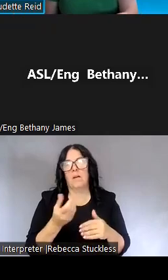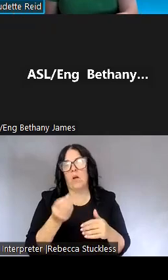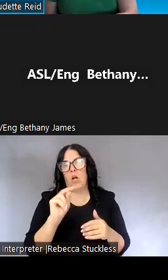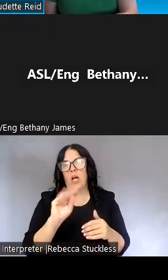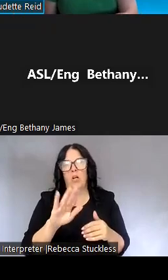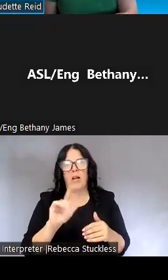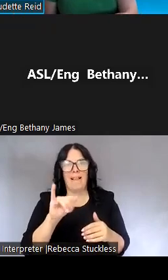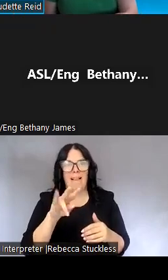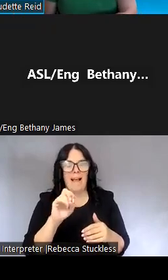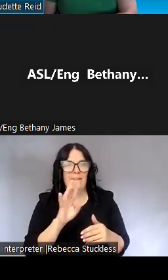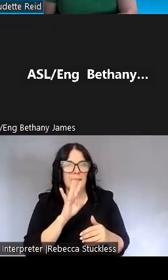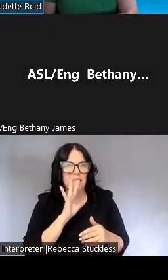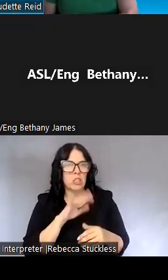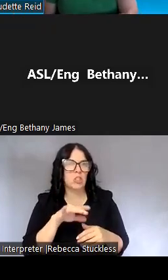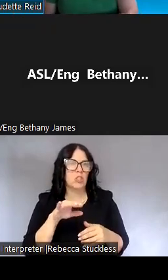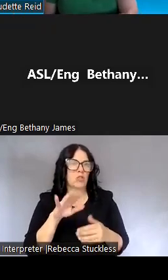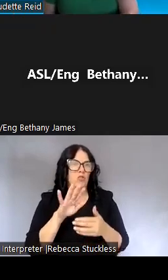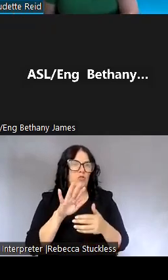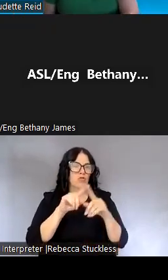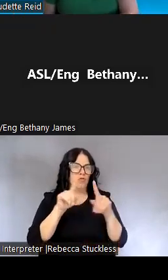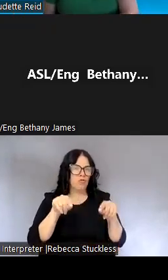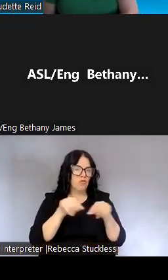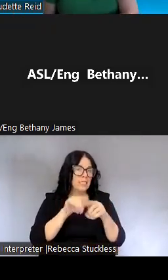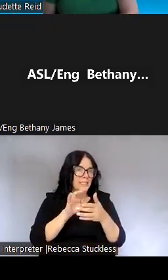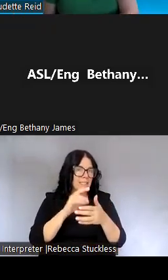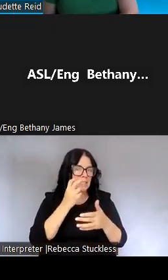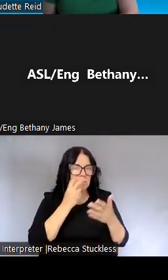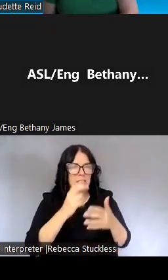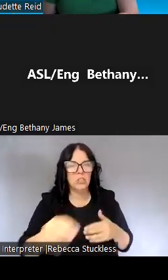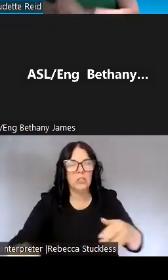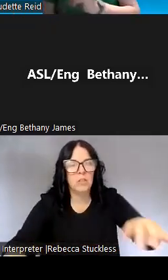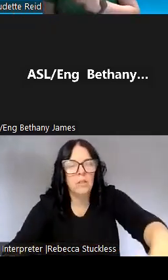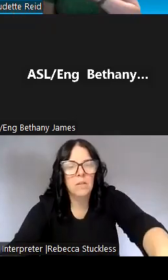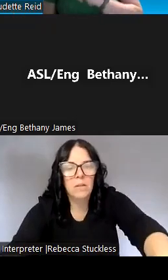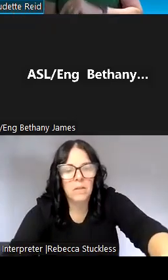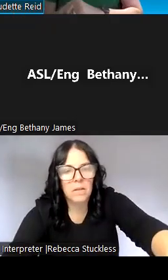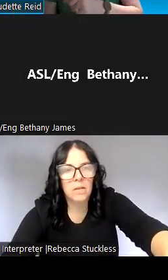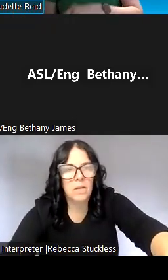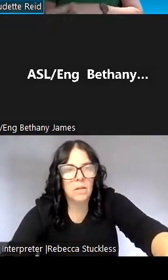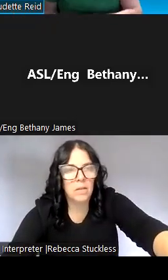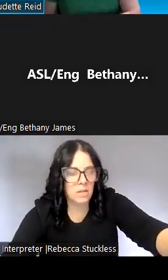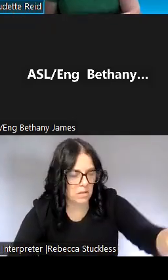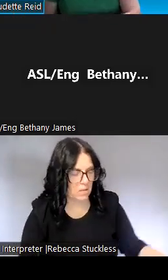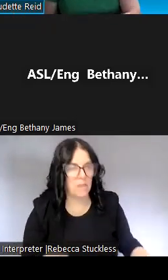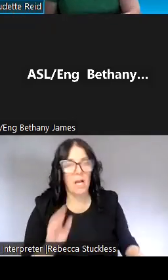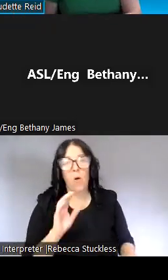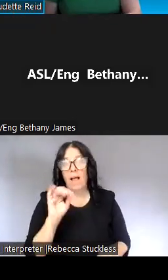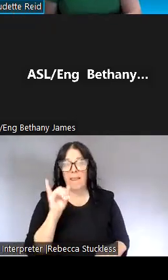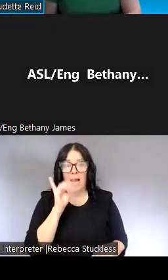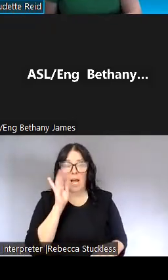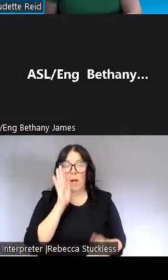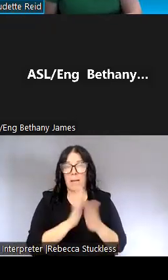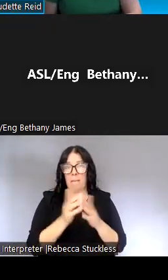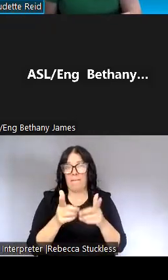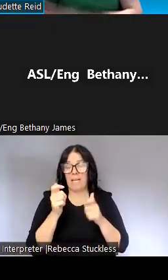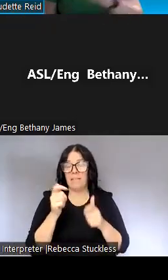speech or screen speak, and have that work a little quicker. Now, I will tell you, I was working